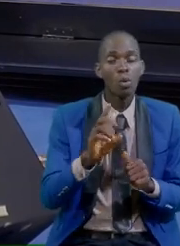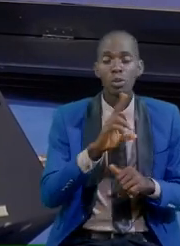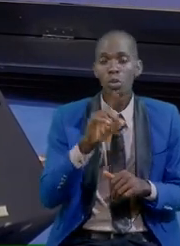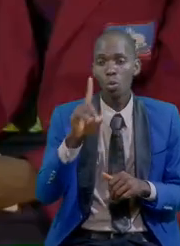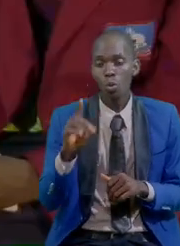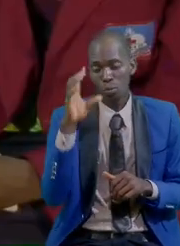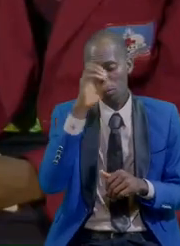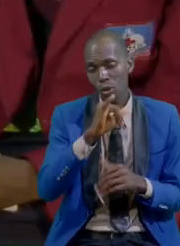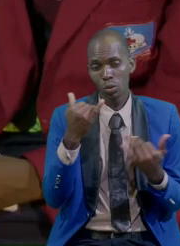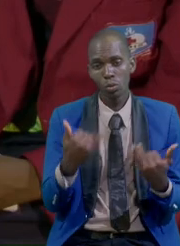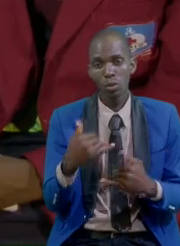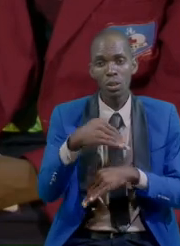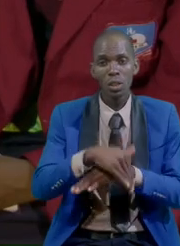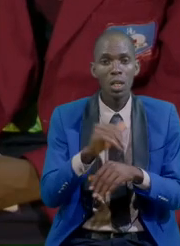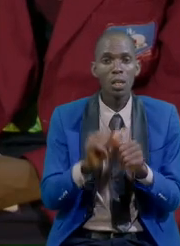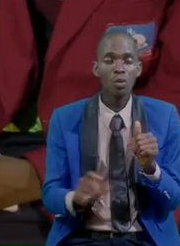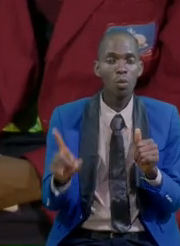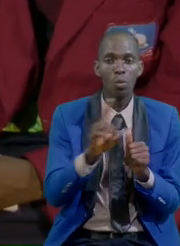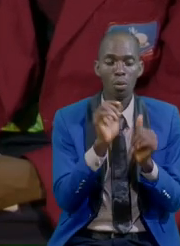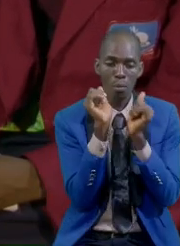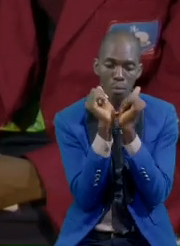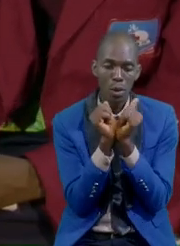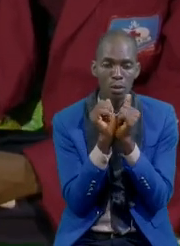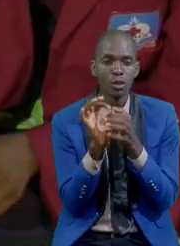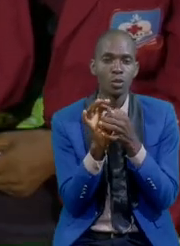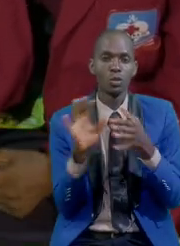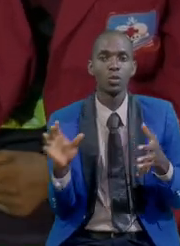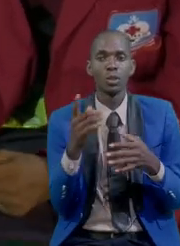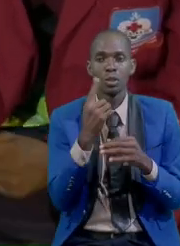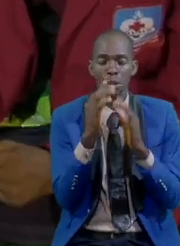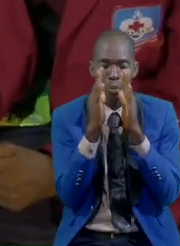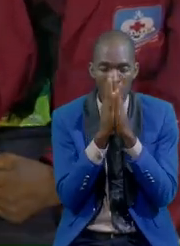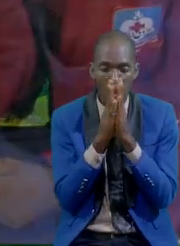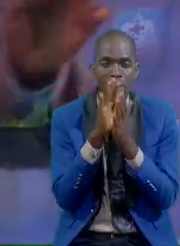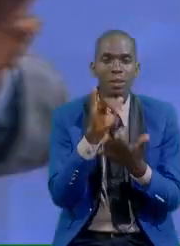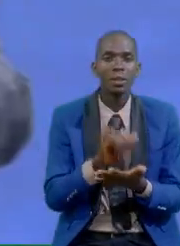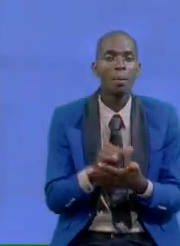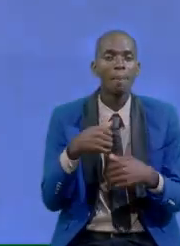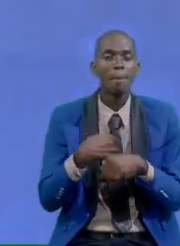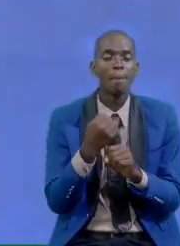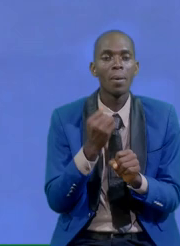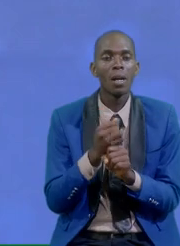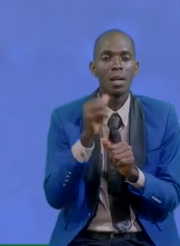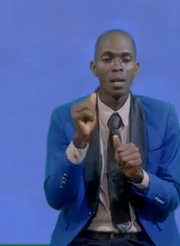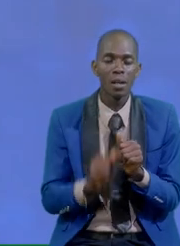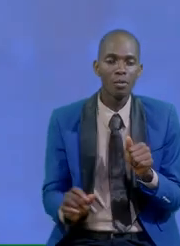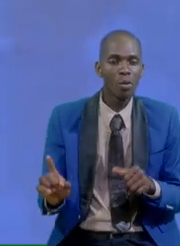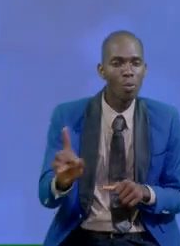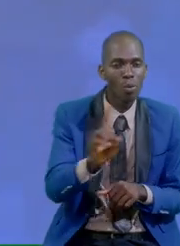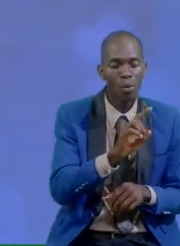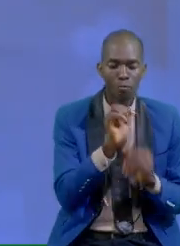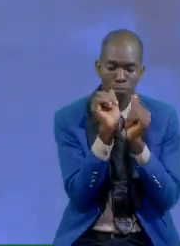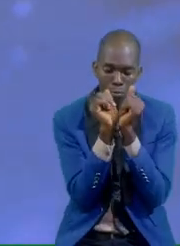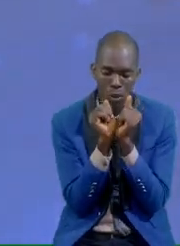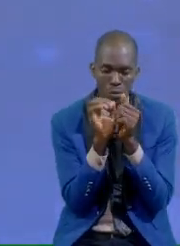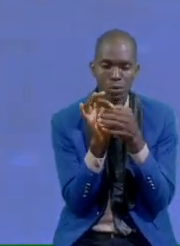minds loosed. The prayer that makes everyone's bands